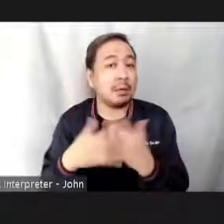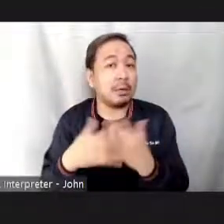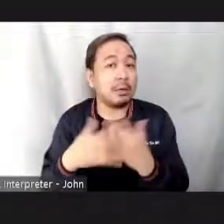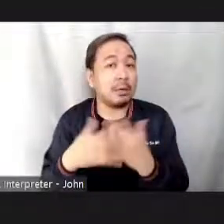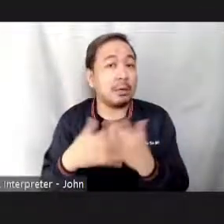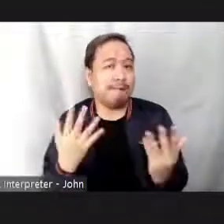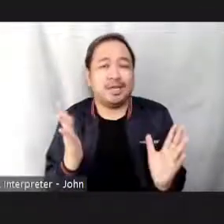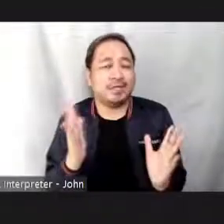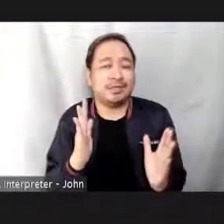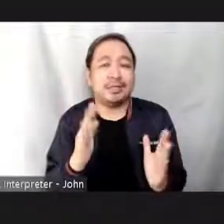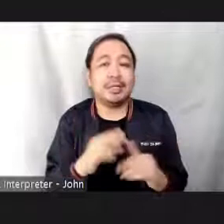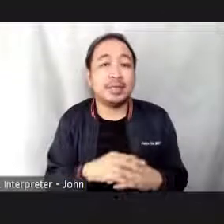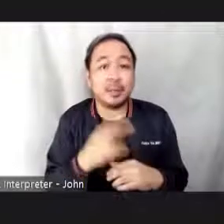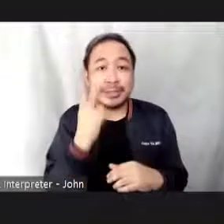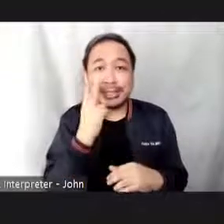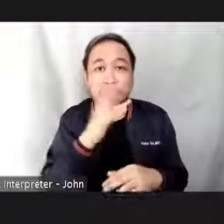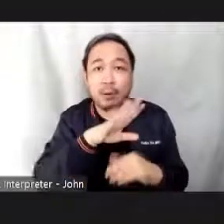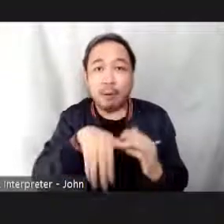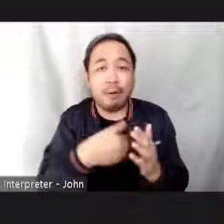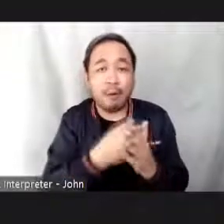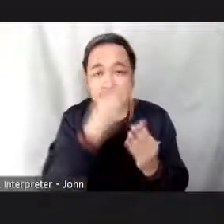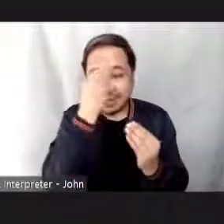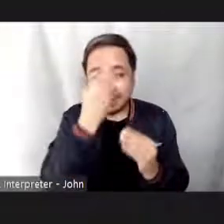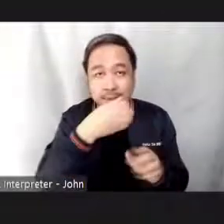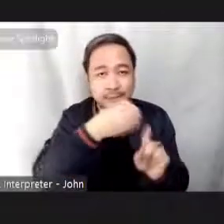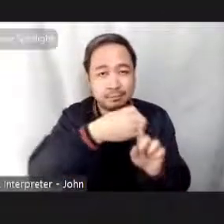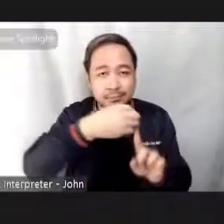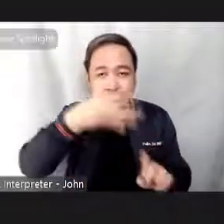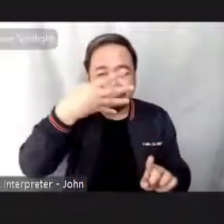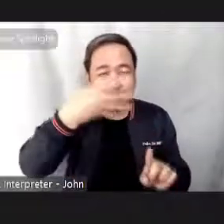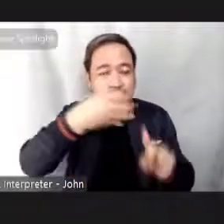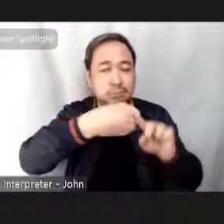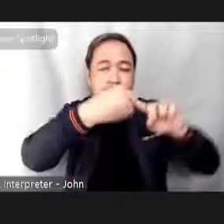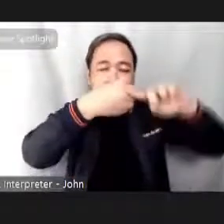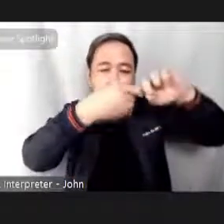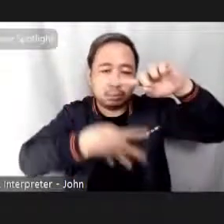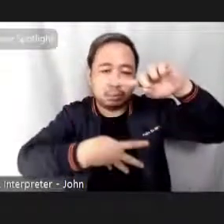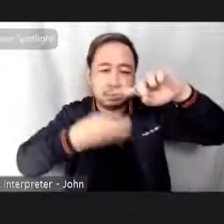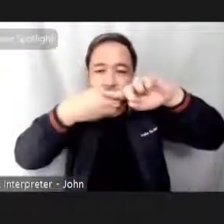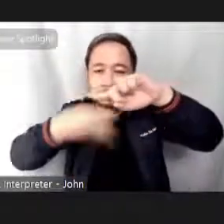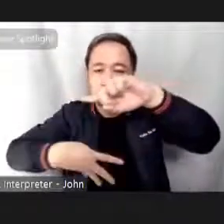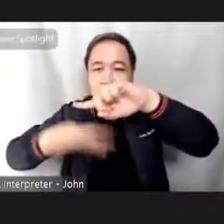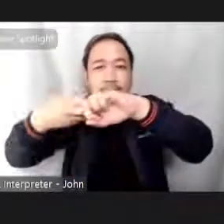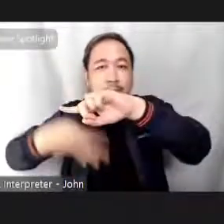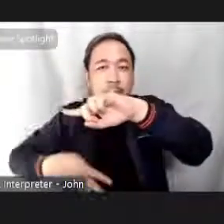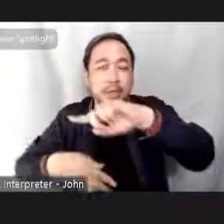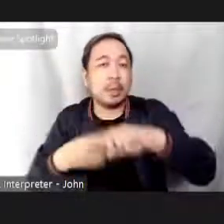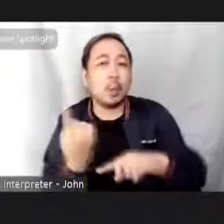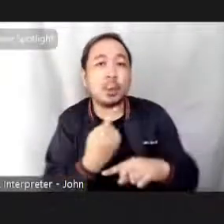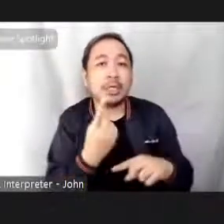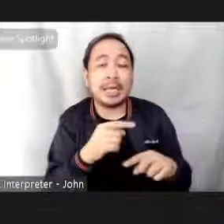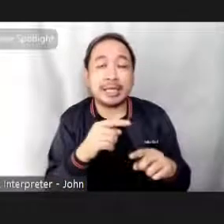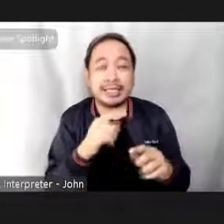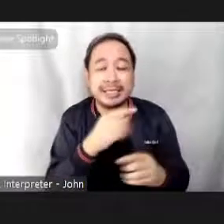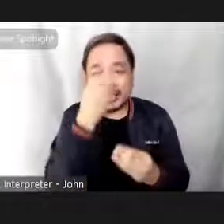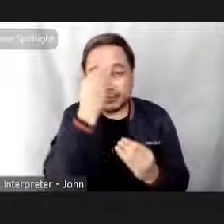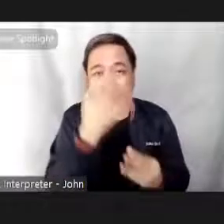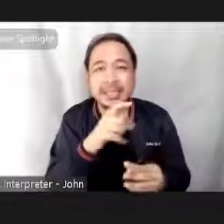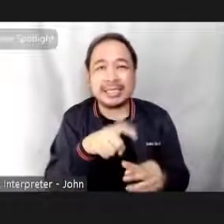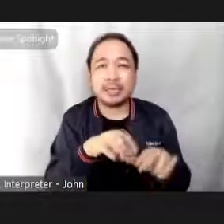listed in the drop-down menus, and the only detail that you have to type in the system is the patient's name.